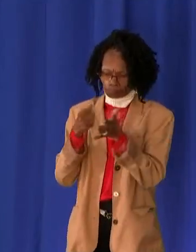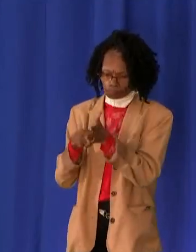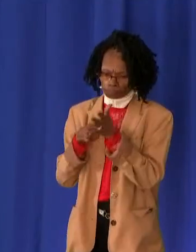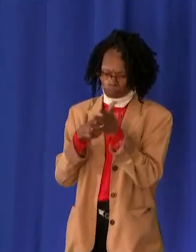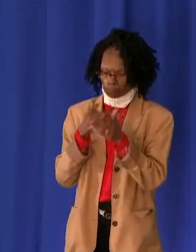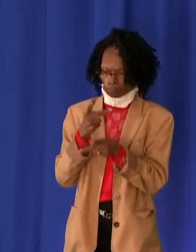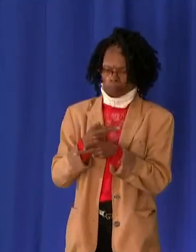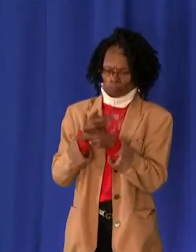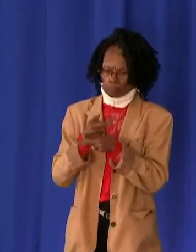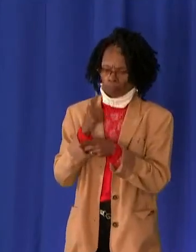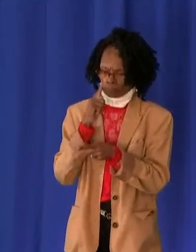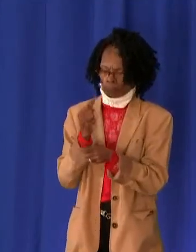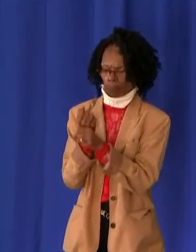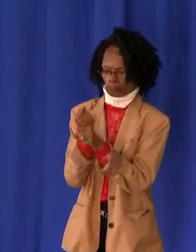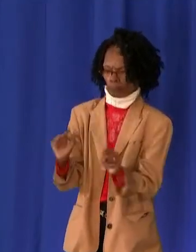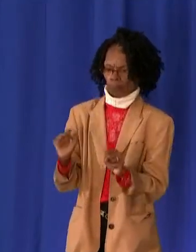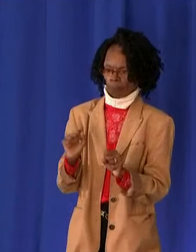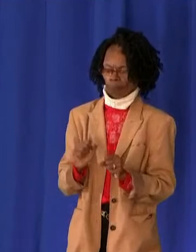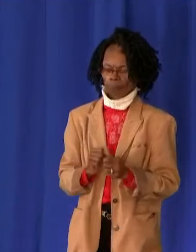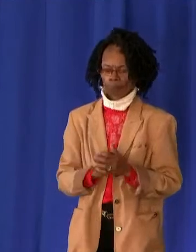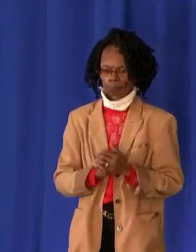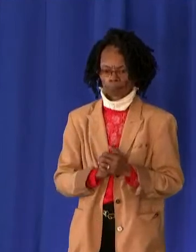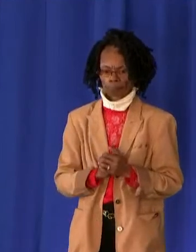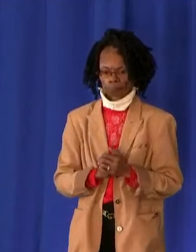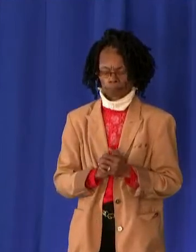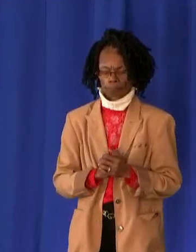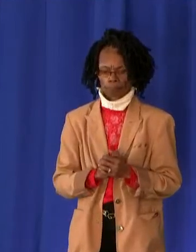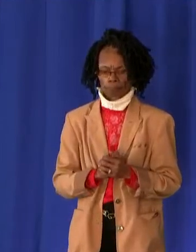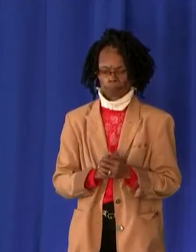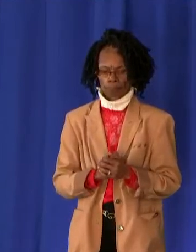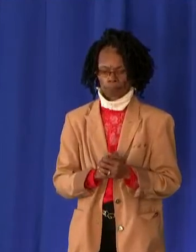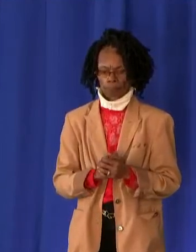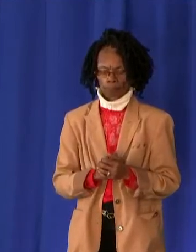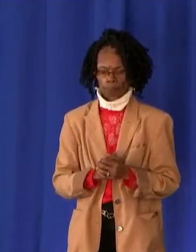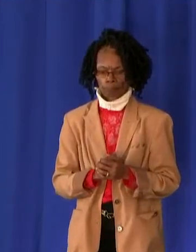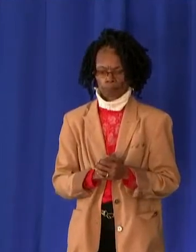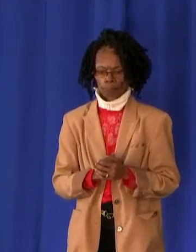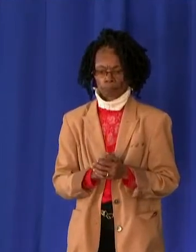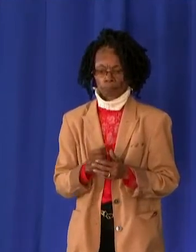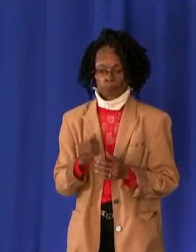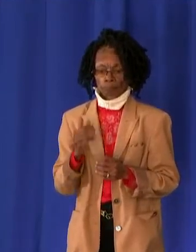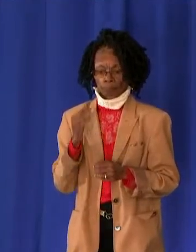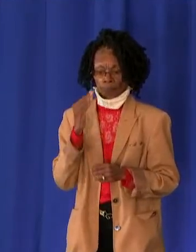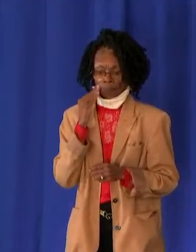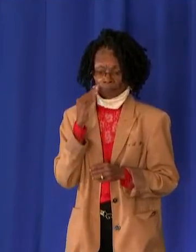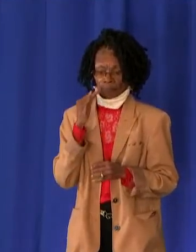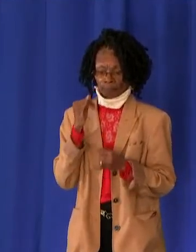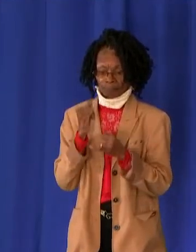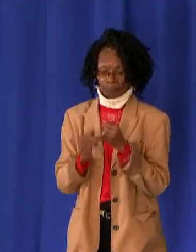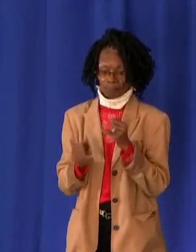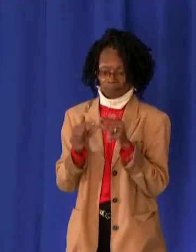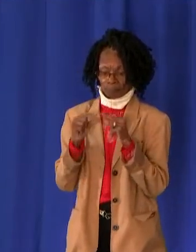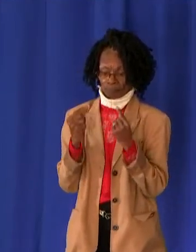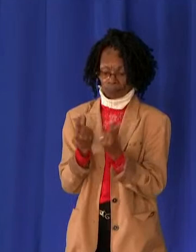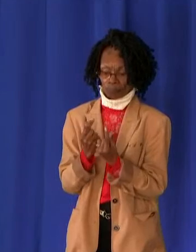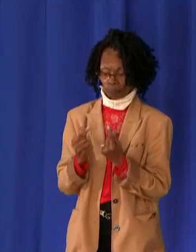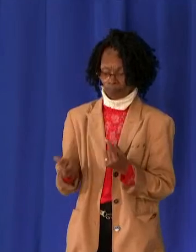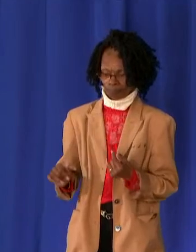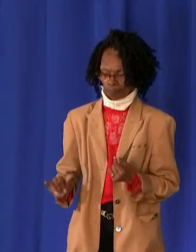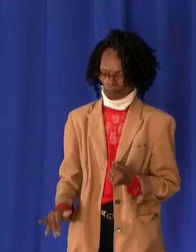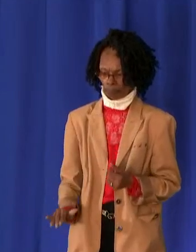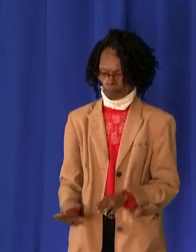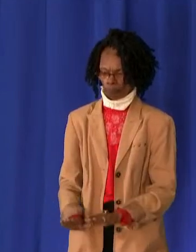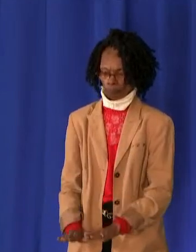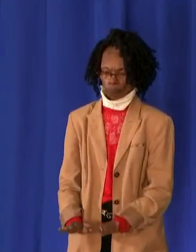to keep kids safe and in school. We thought that our last group of little ones would have access to